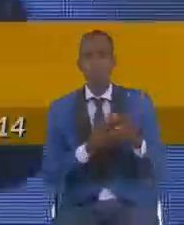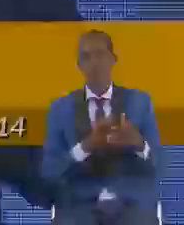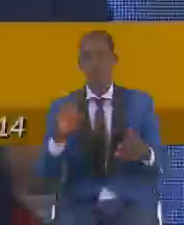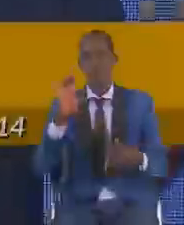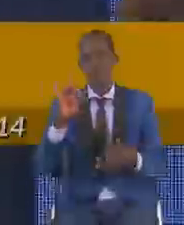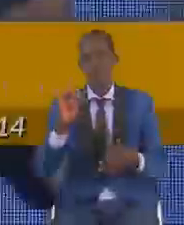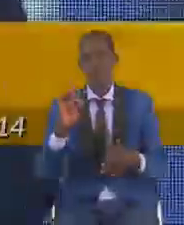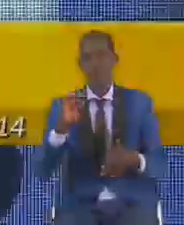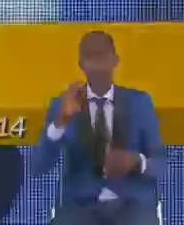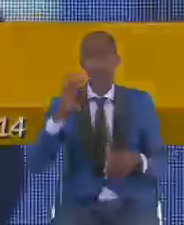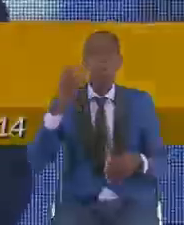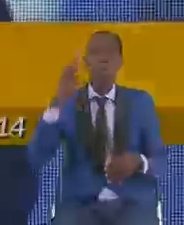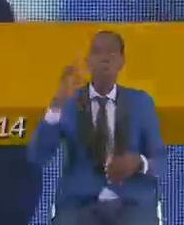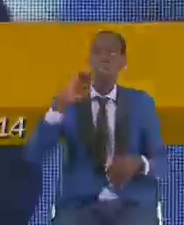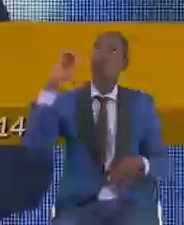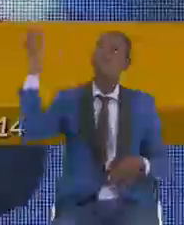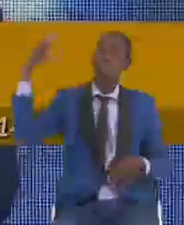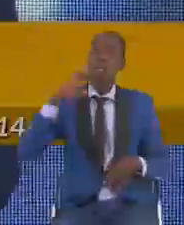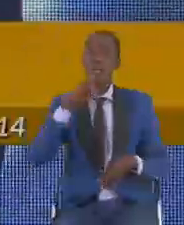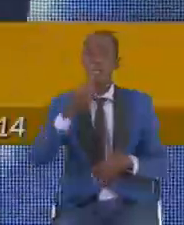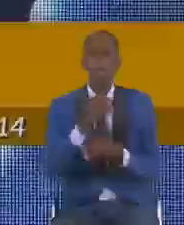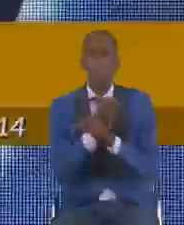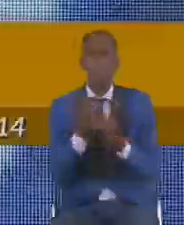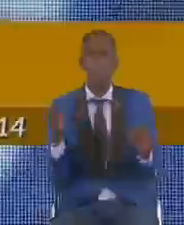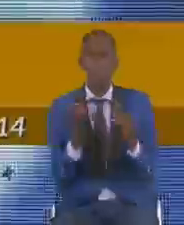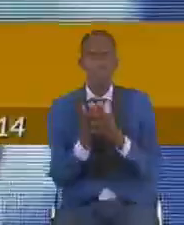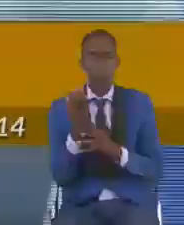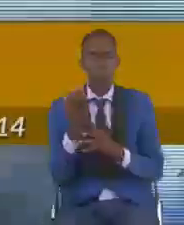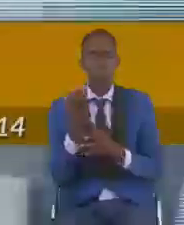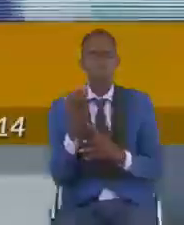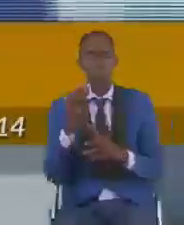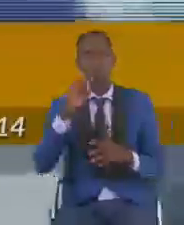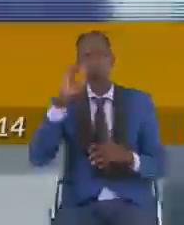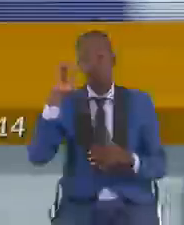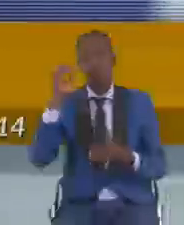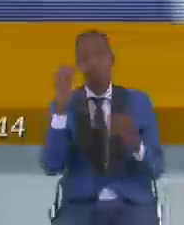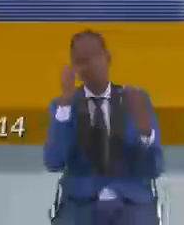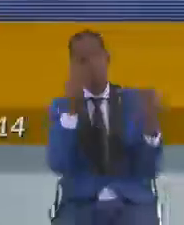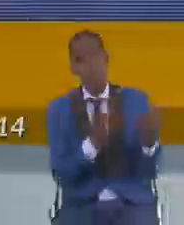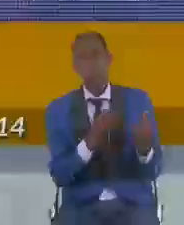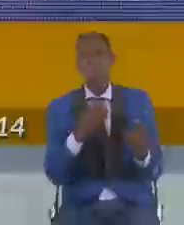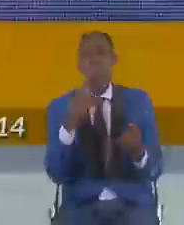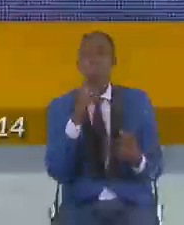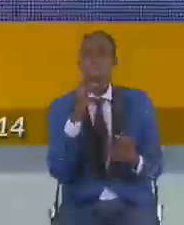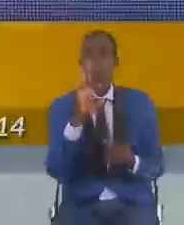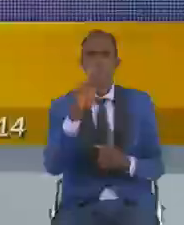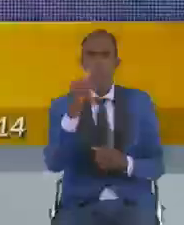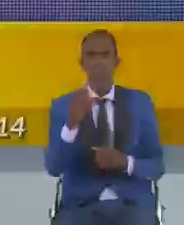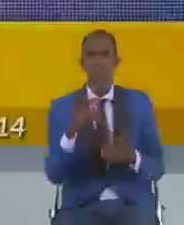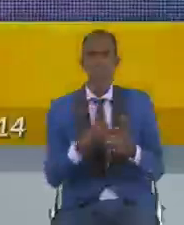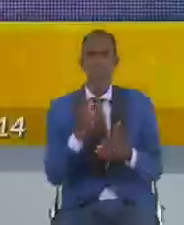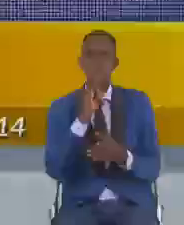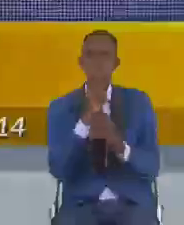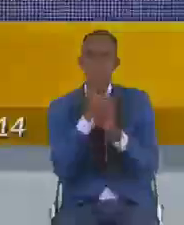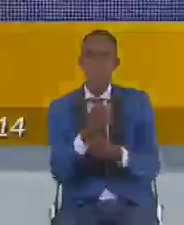that not of yourselves. It is the gift of God. And we need to remember